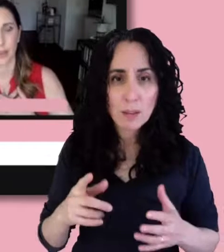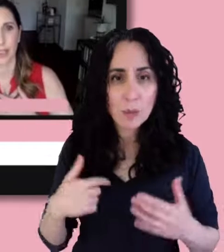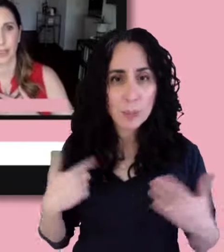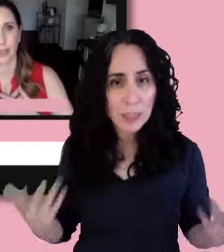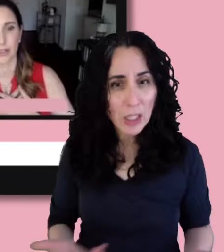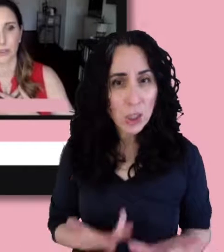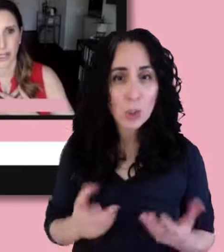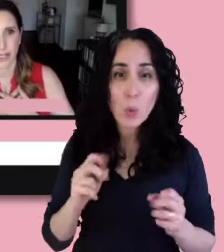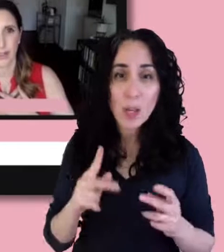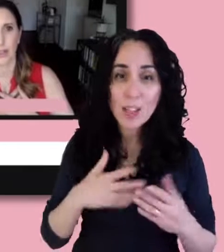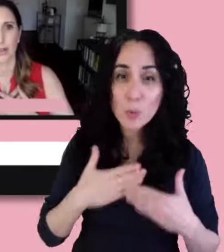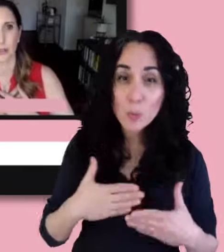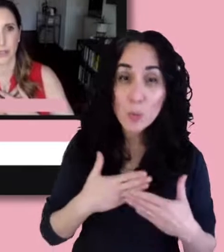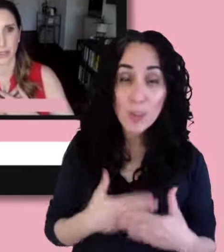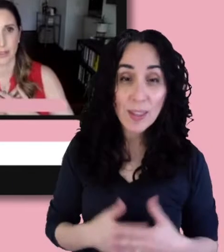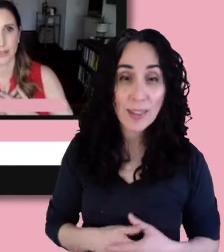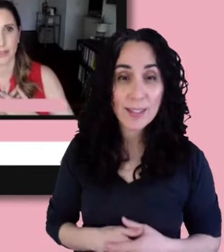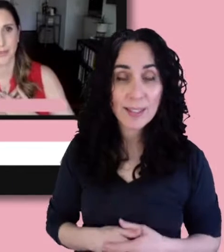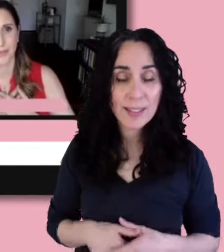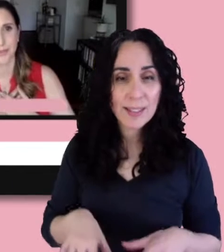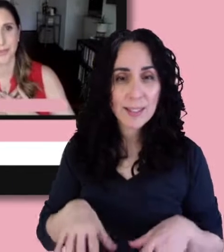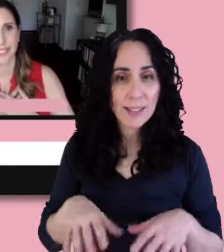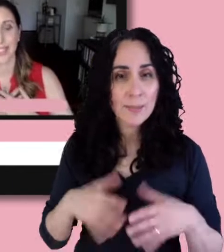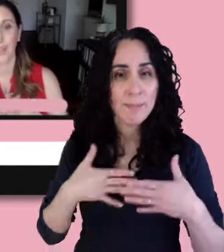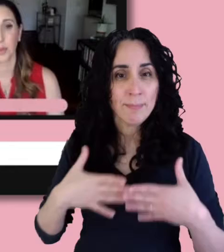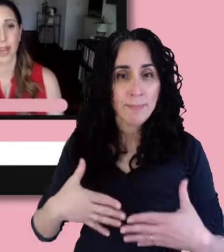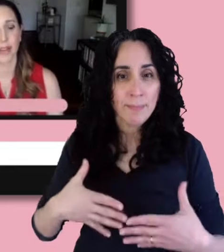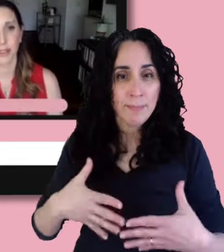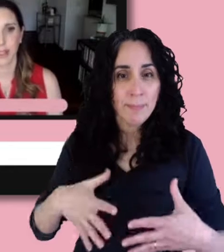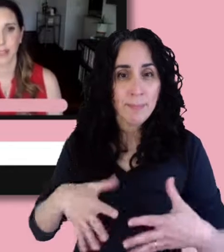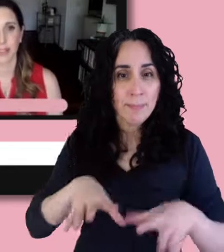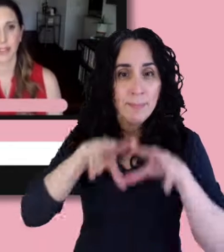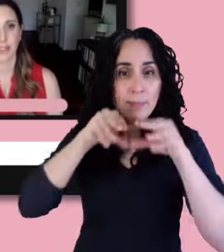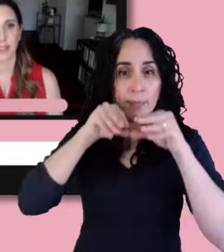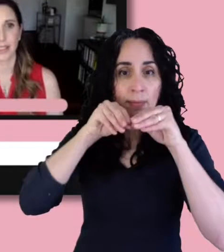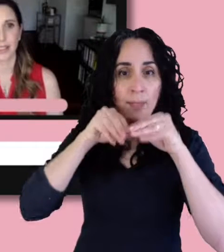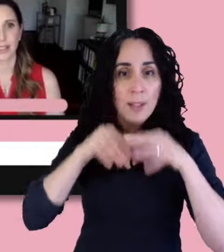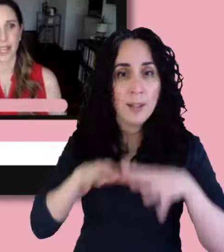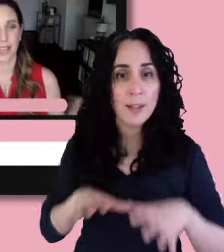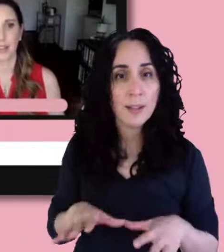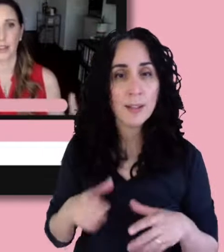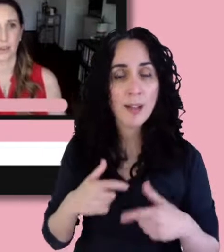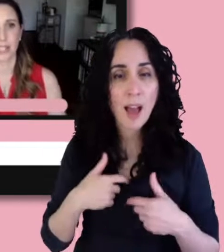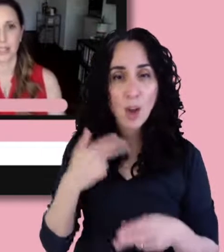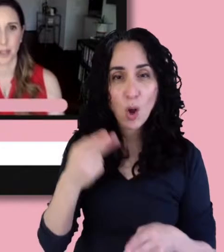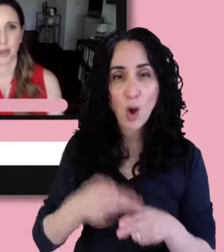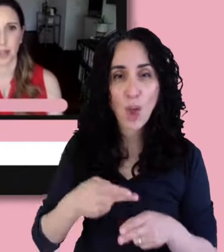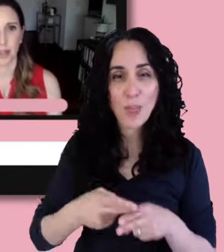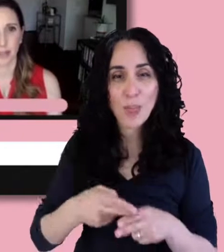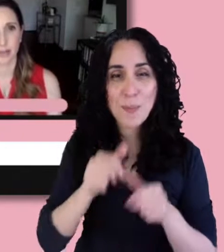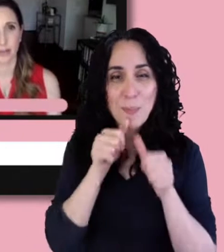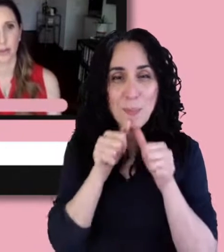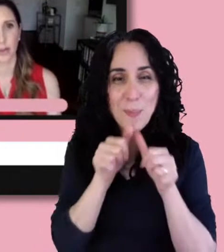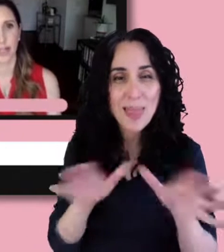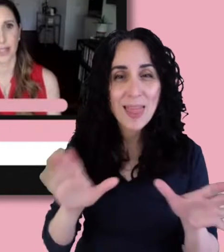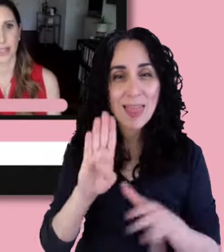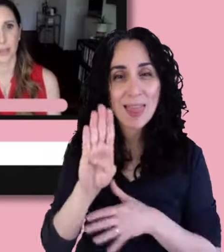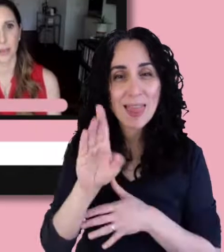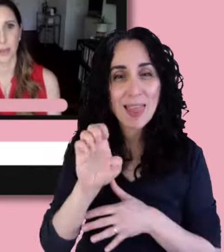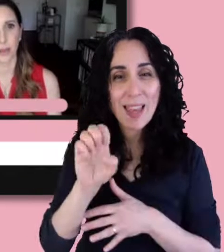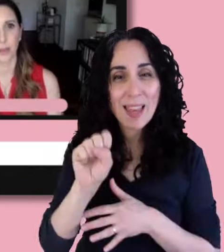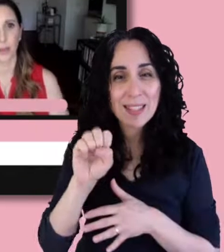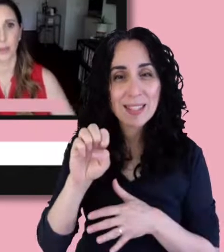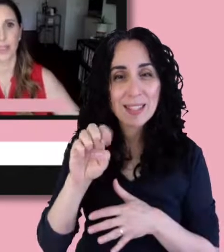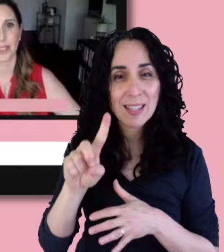to be here. It's okay to just breathe, taking a breath. I call it the blessed pause, right?